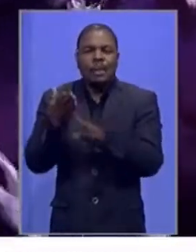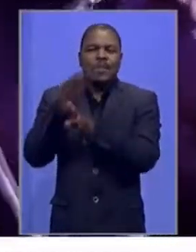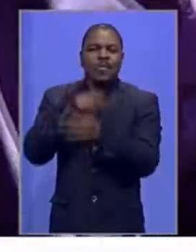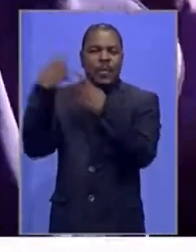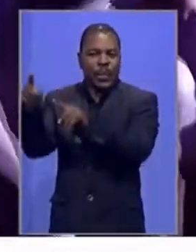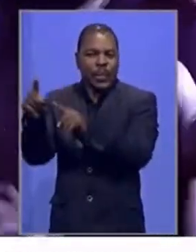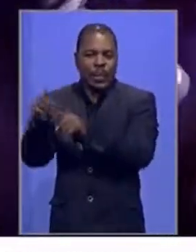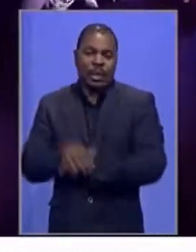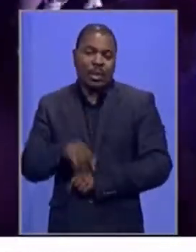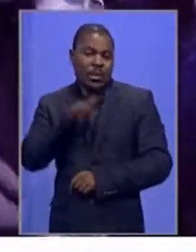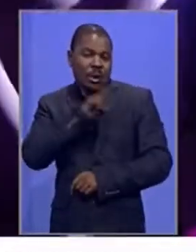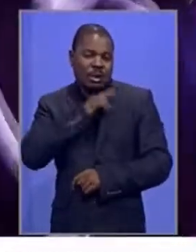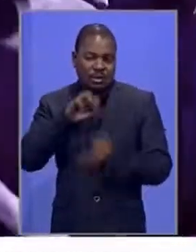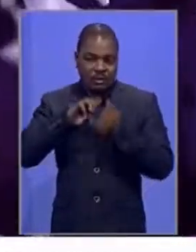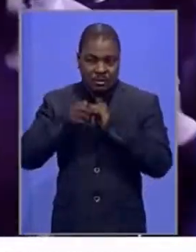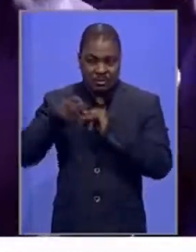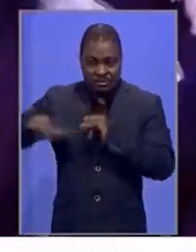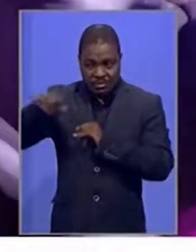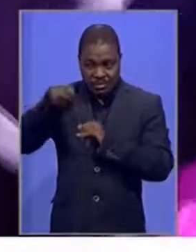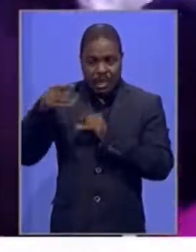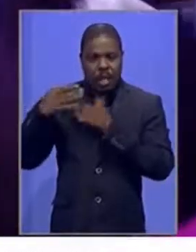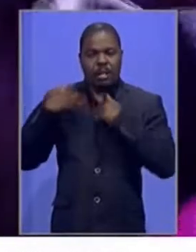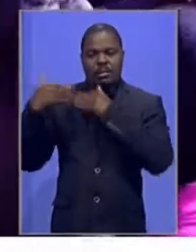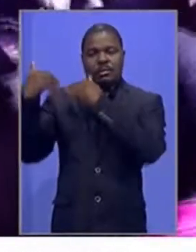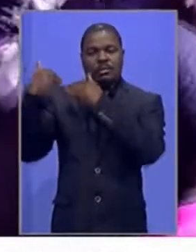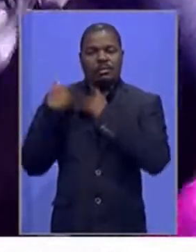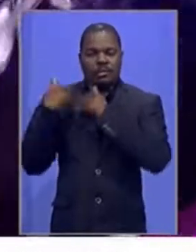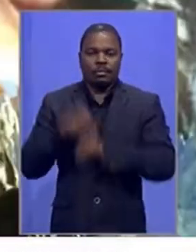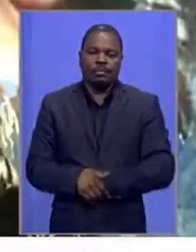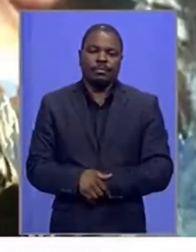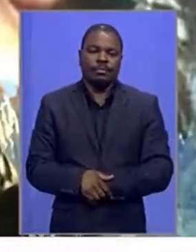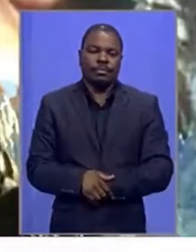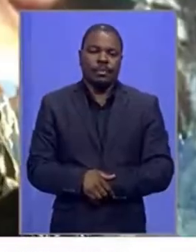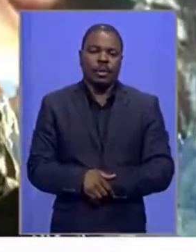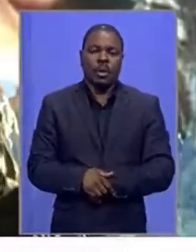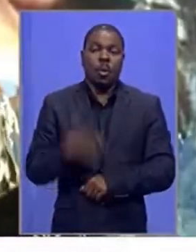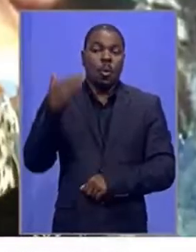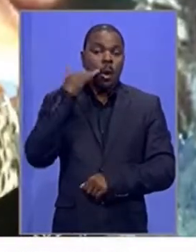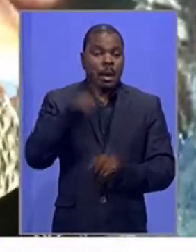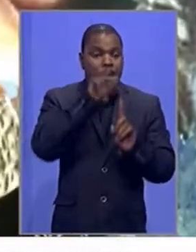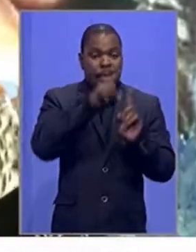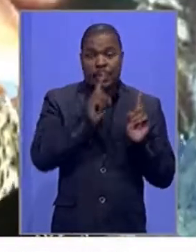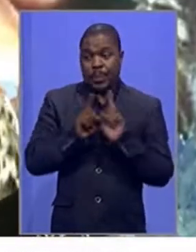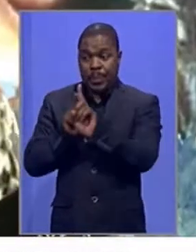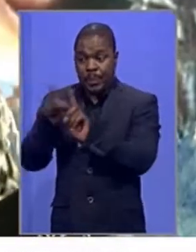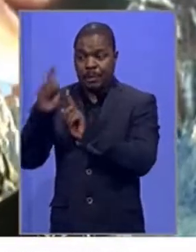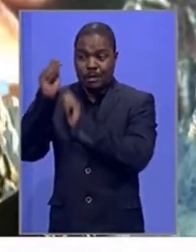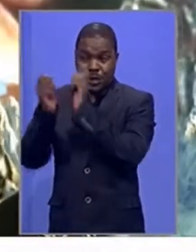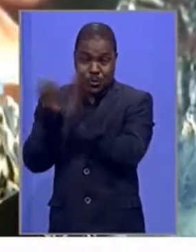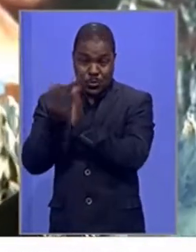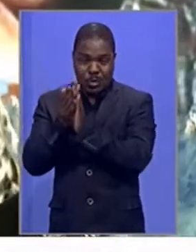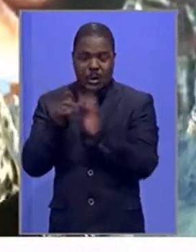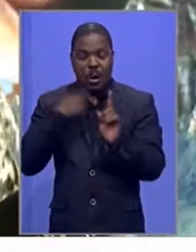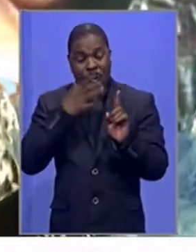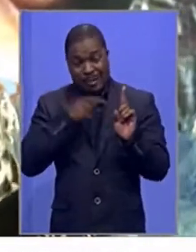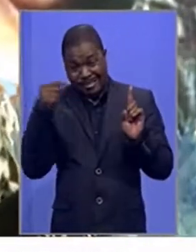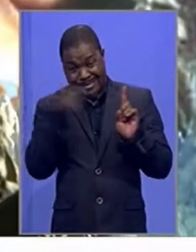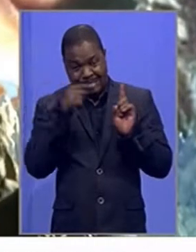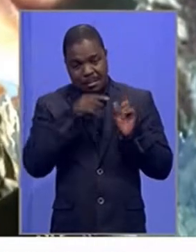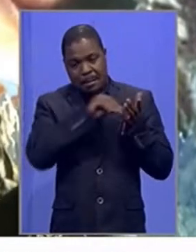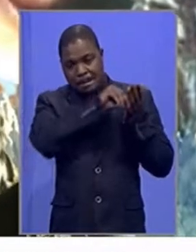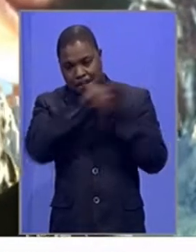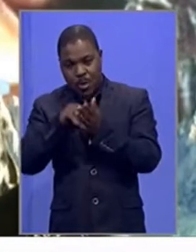ka maikemišetšo a go tliša polokego ya tša maphelo go badikana. When the initiate comes to the initiation school, we want him to